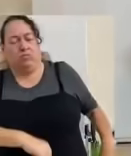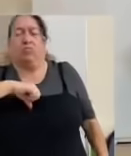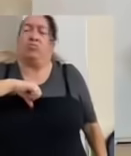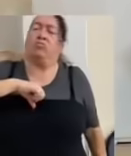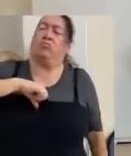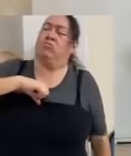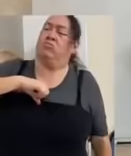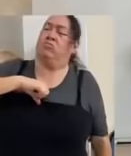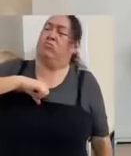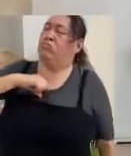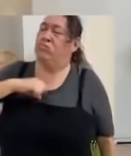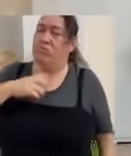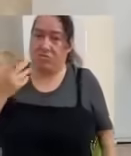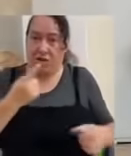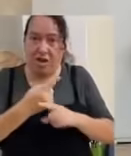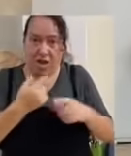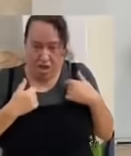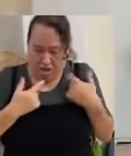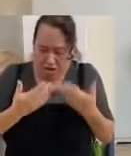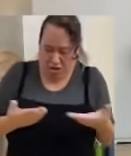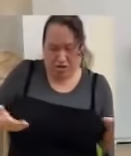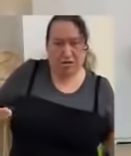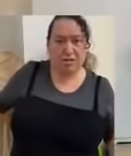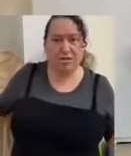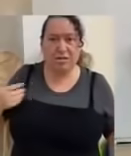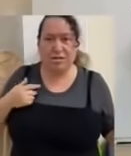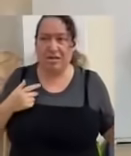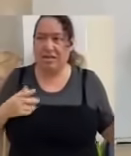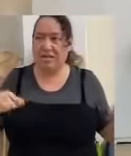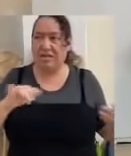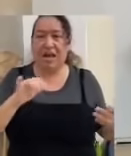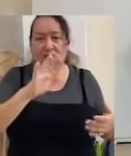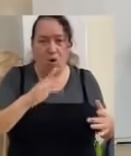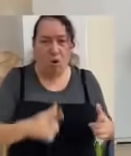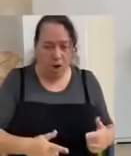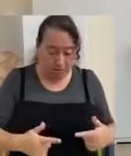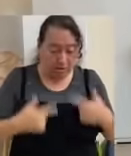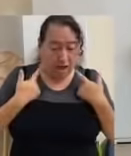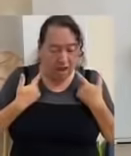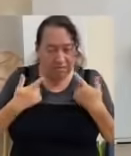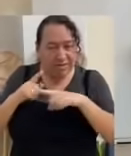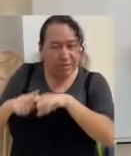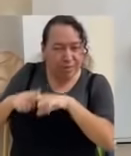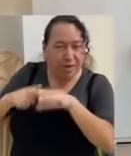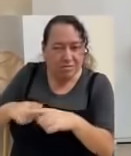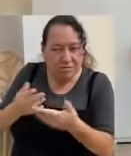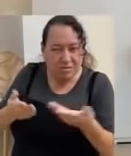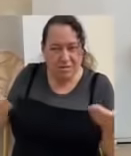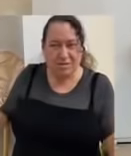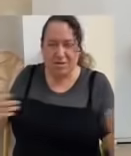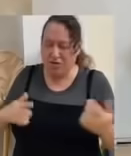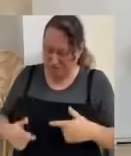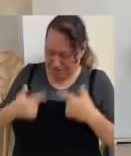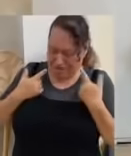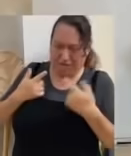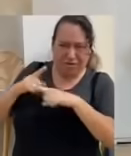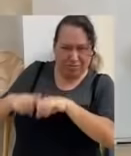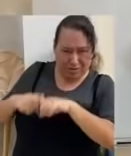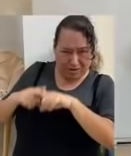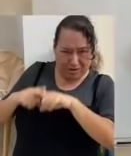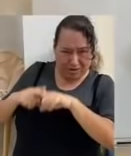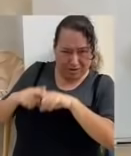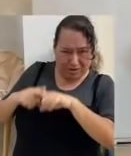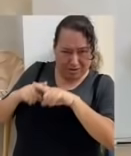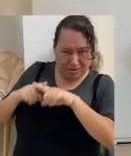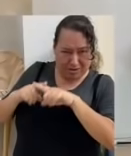to goods, to possessions. Like your life depends on it. Your life depends on it. And